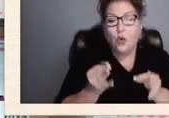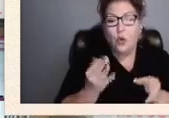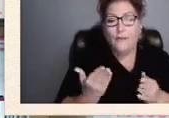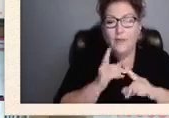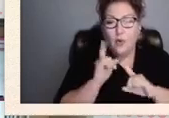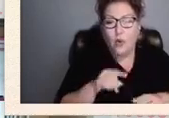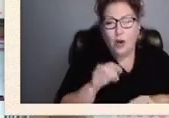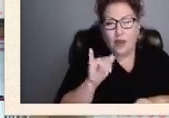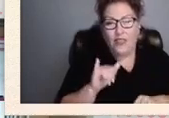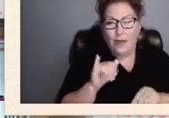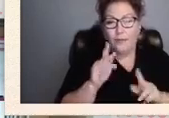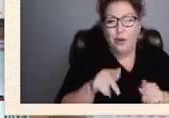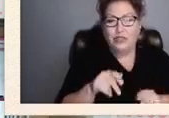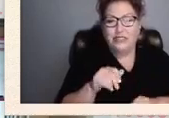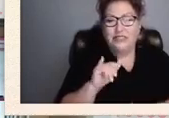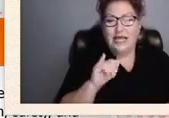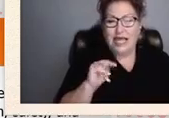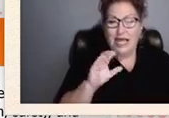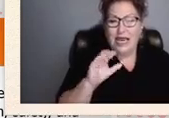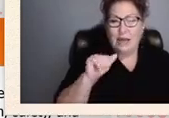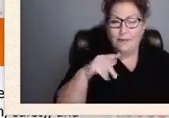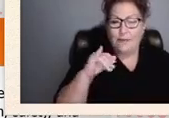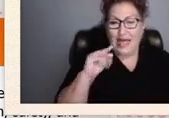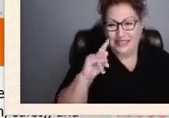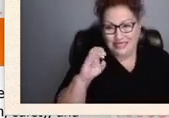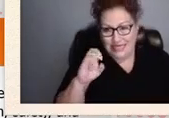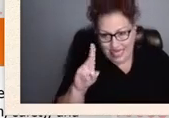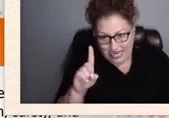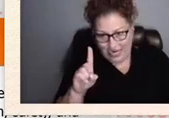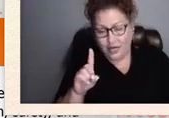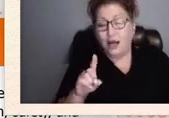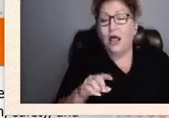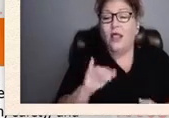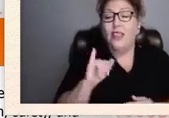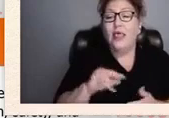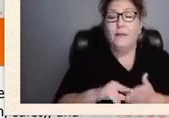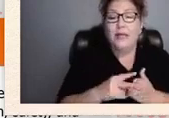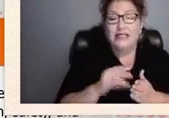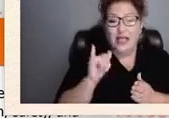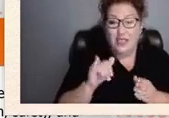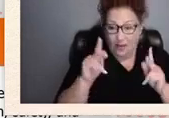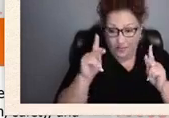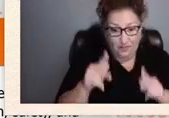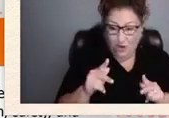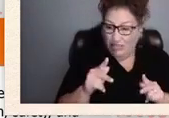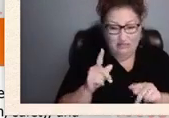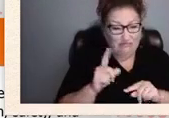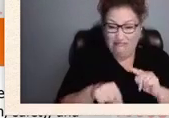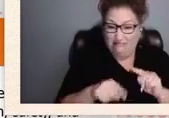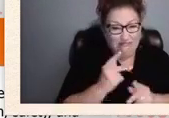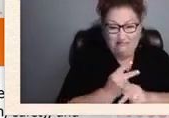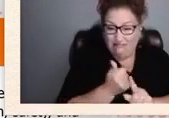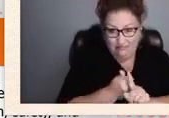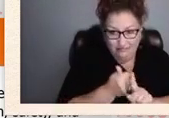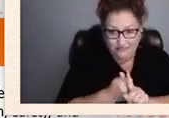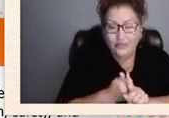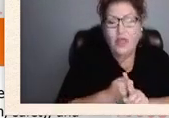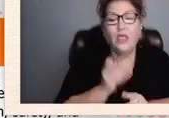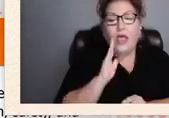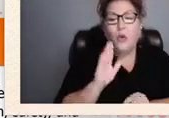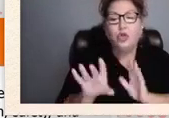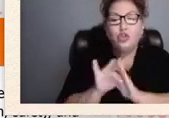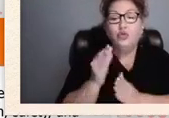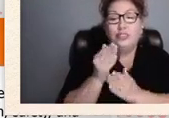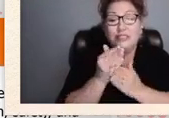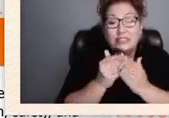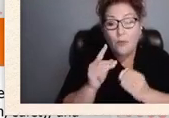incapacitated. And in many cases, after the court decides that person is incapacitated, they will choose someone else to make some or